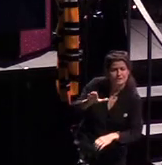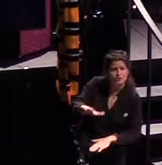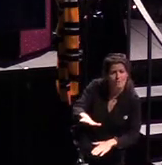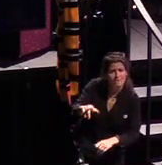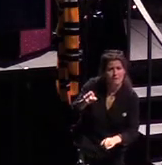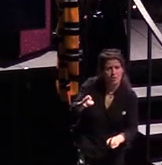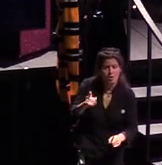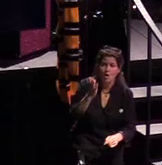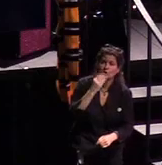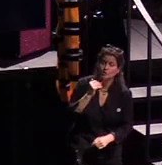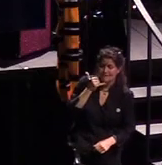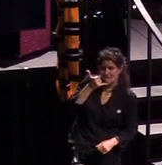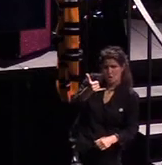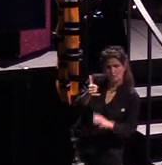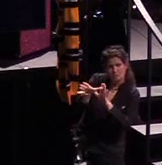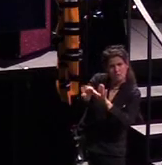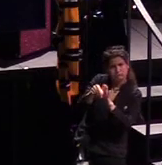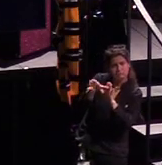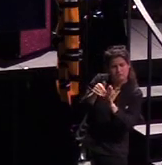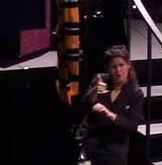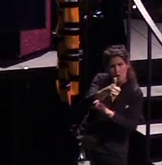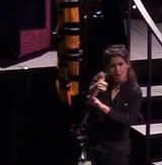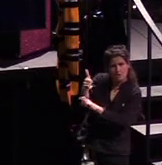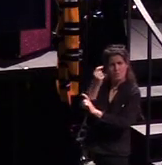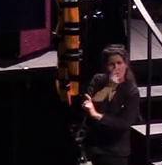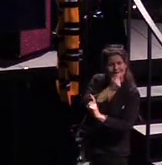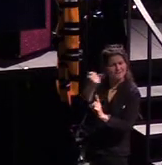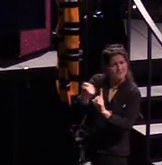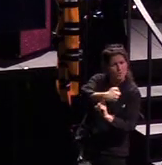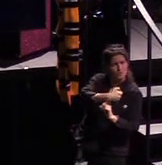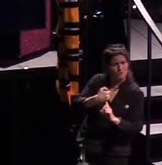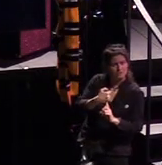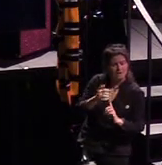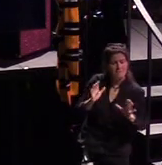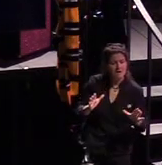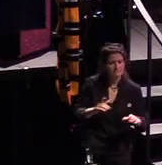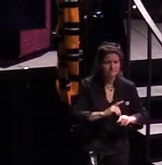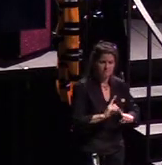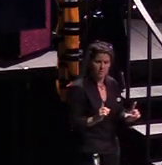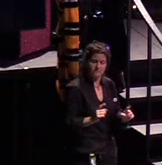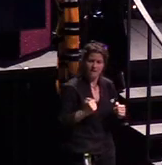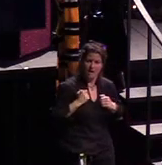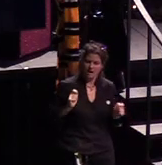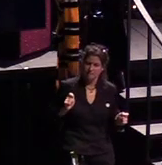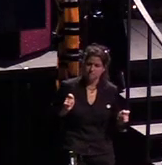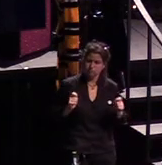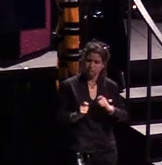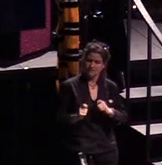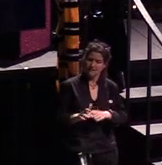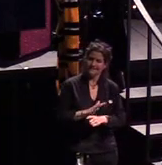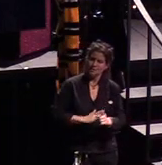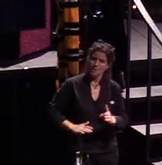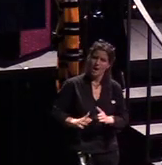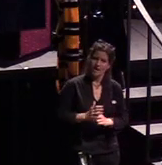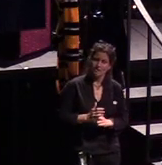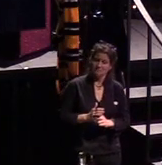to record the abuse instead I adjusted to the situation and let it go